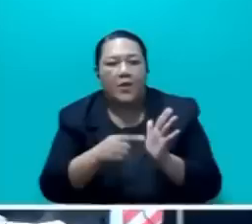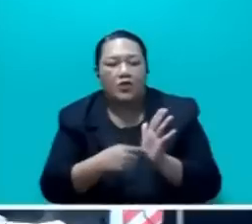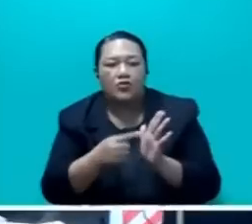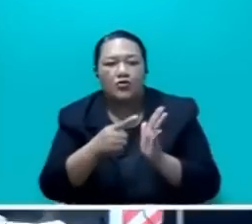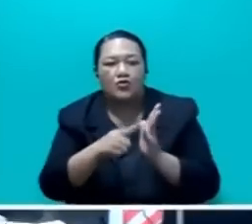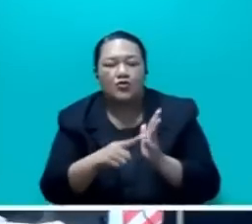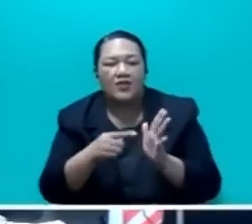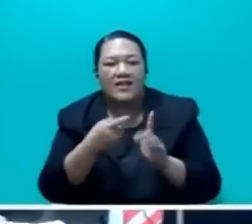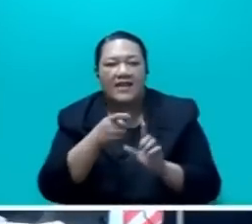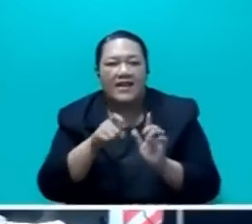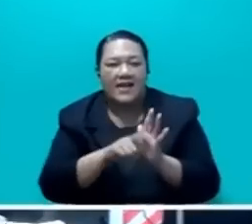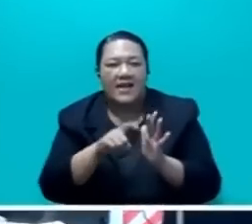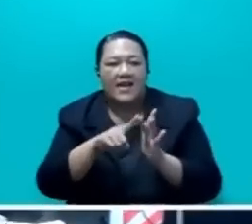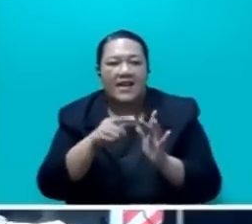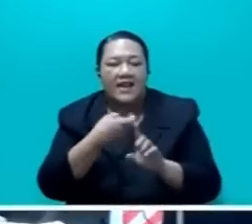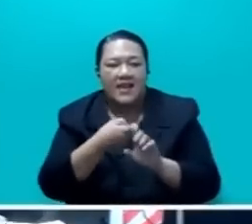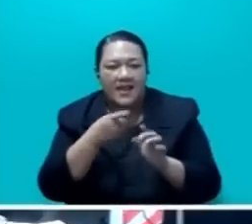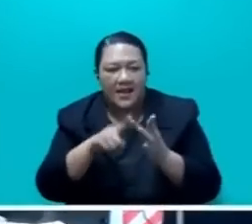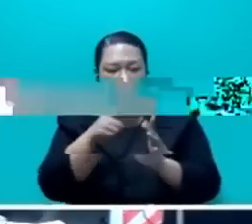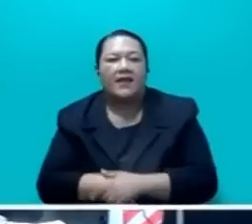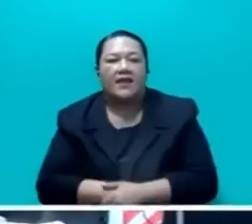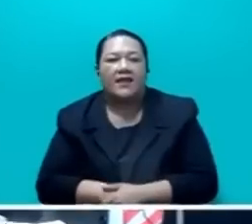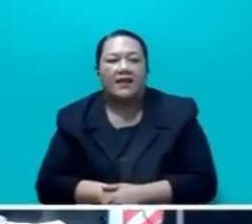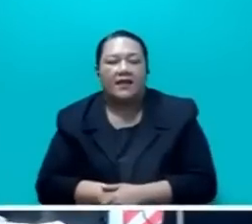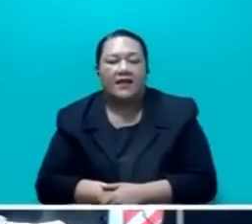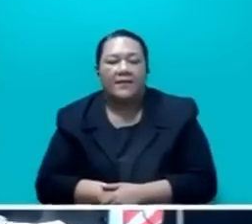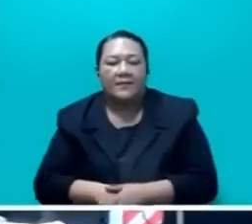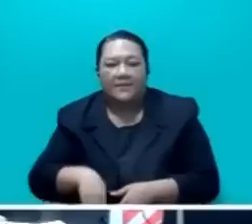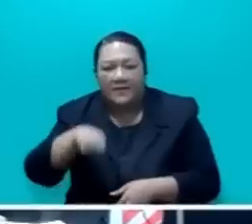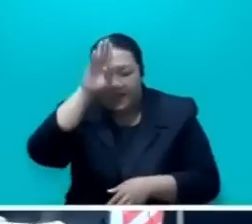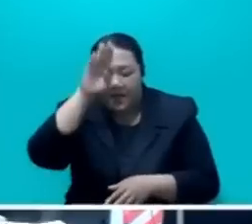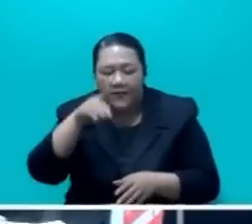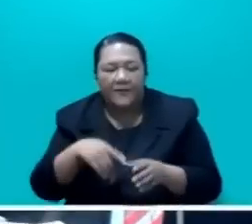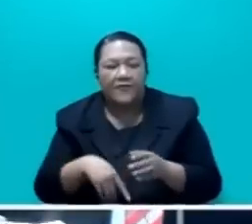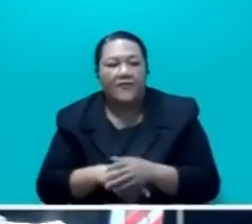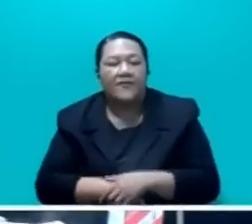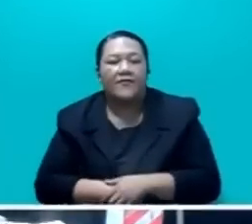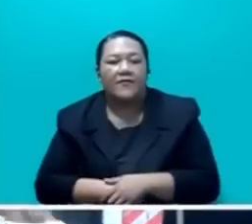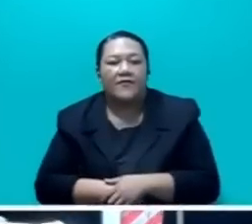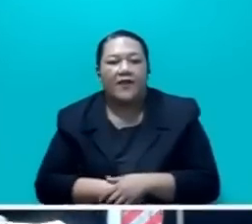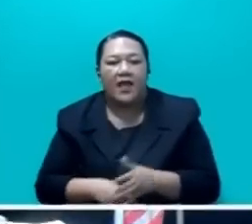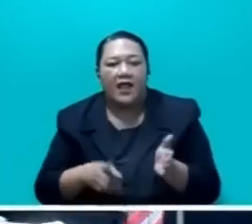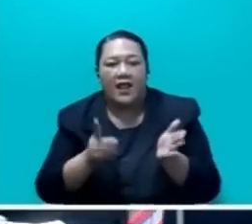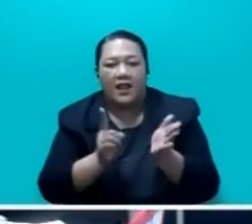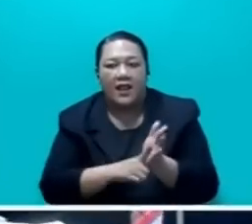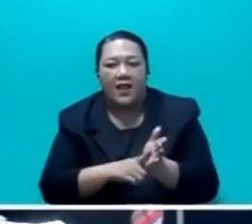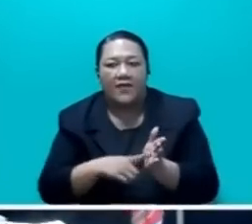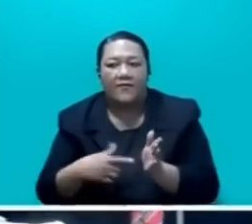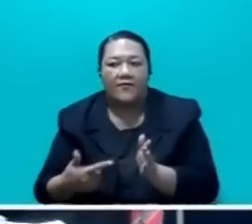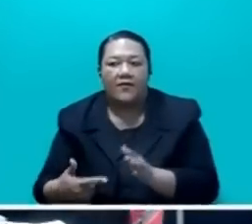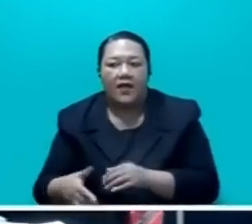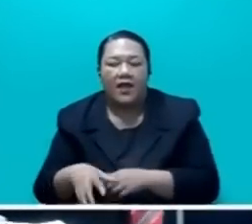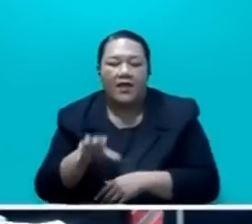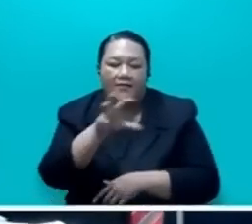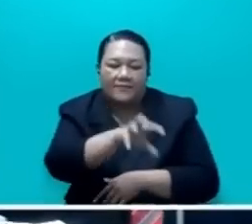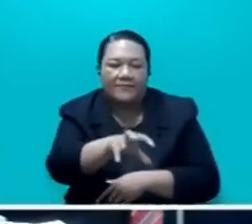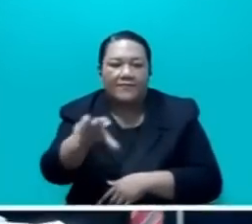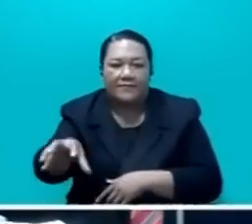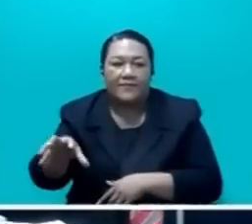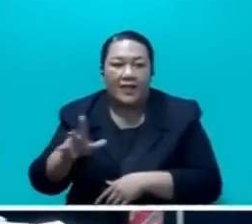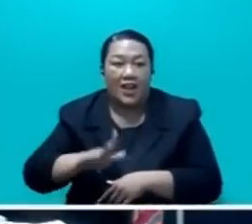Nabukan-bukan turang na tuy lebu. Na korwatu na turang na rok takal. Wailebu na turang na tuy